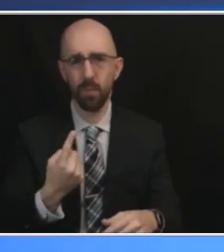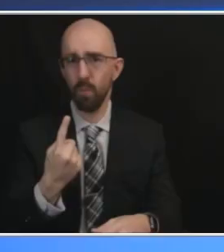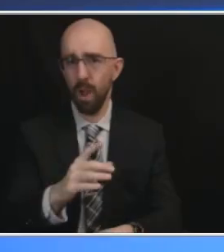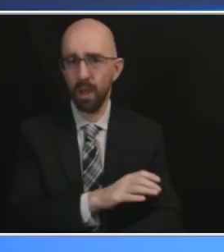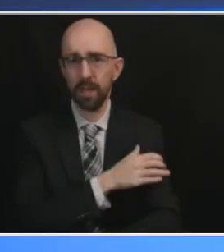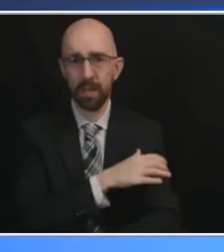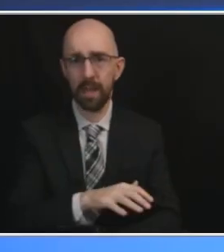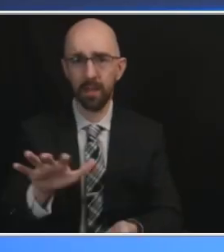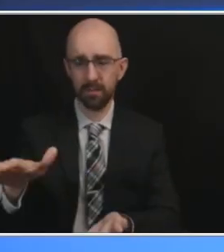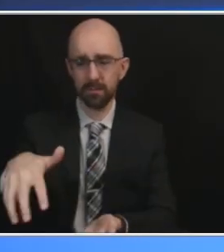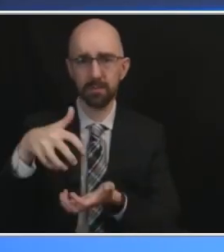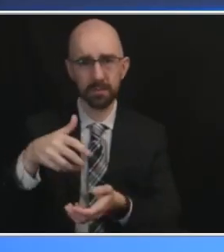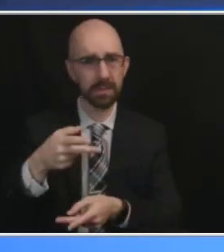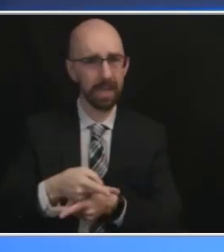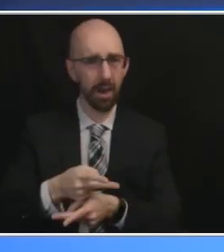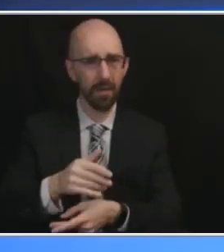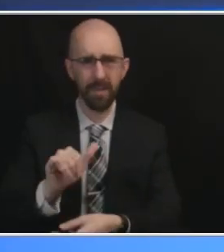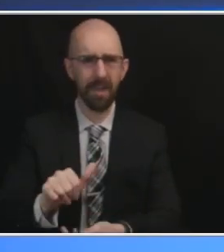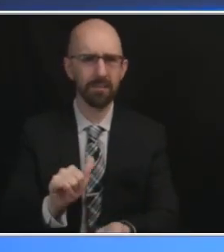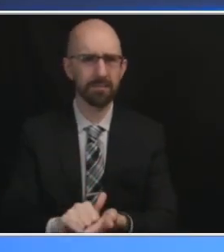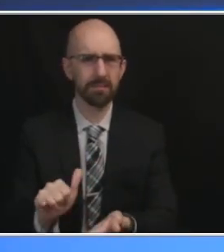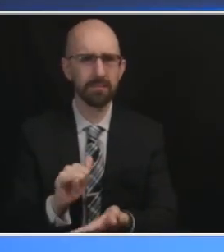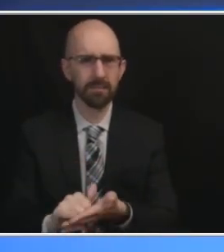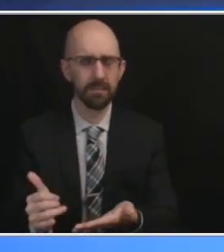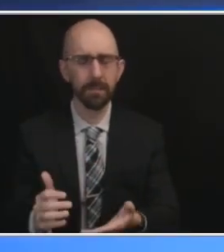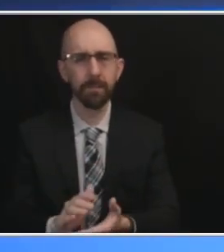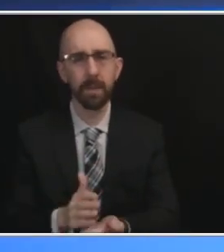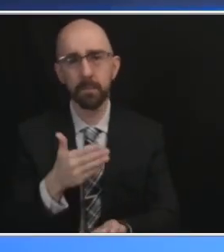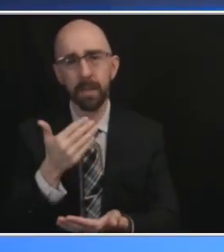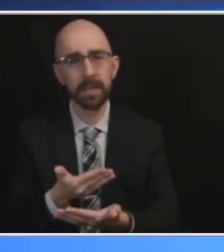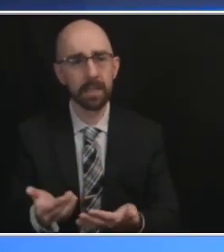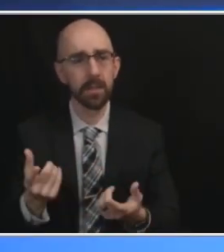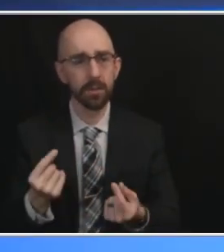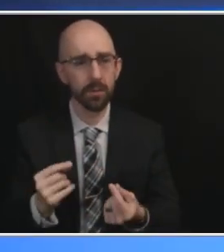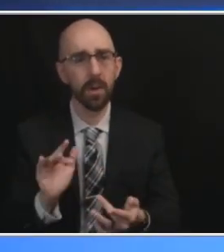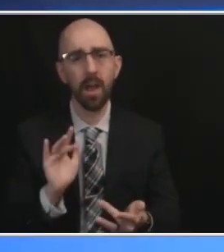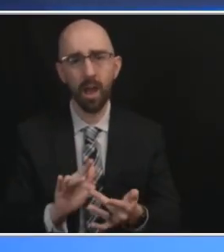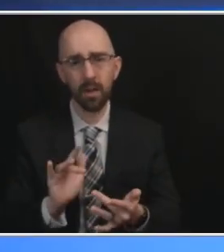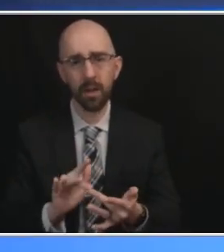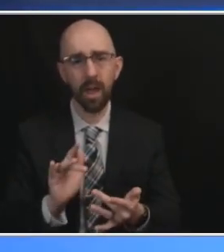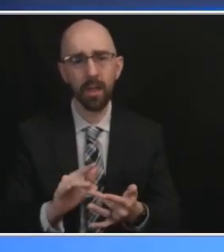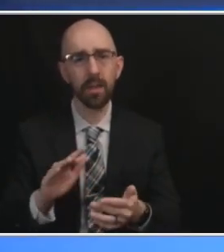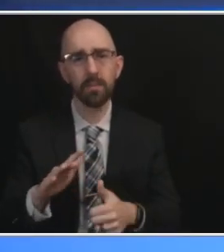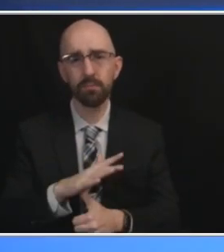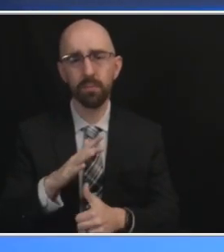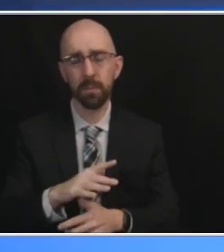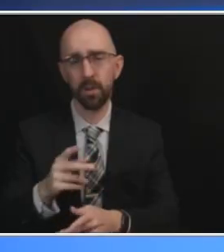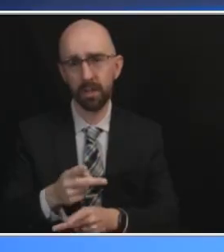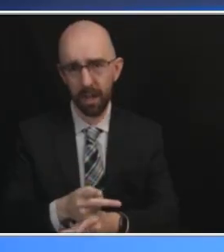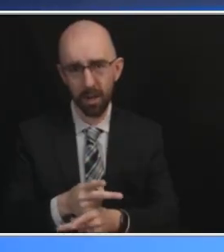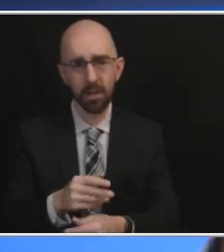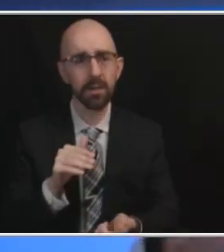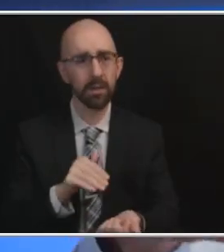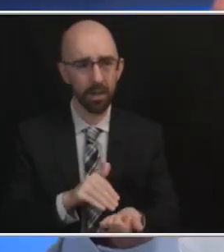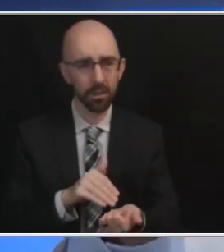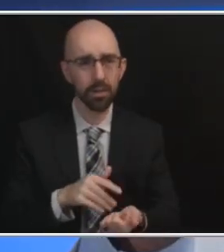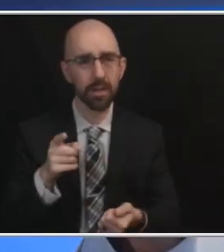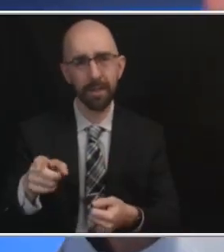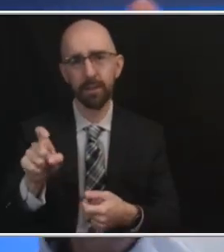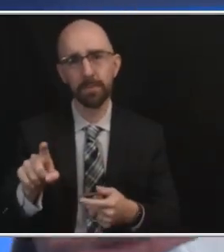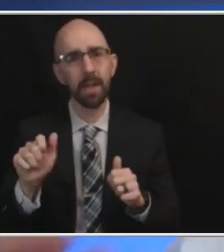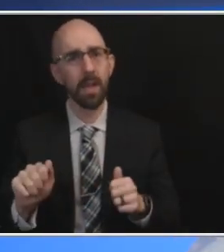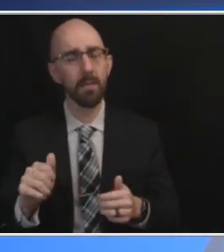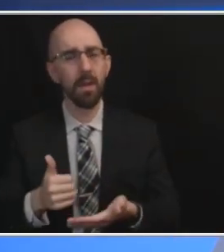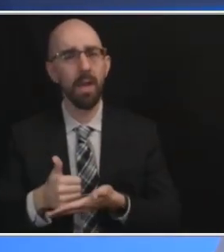of take that on. And so the best thing to do is contact primary care doctor, and then they should be able to help connect to